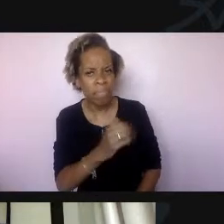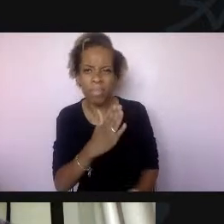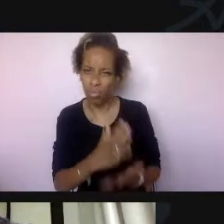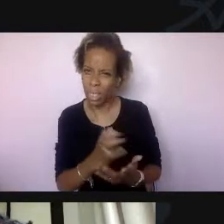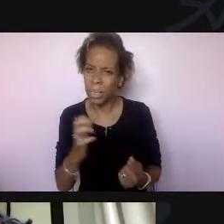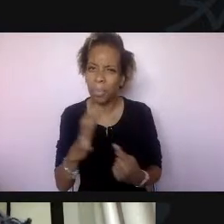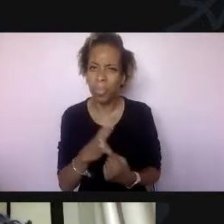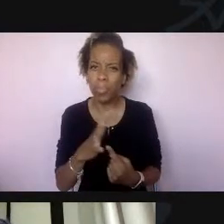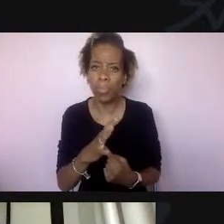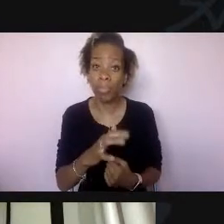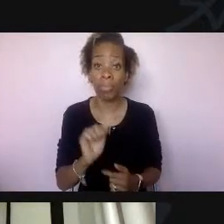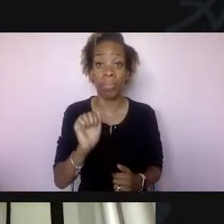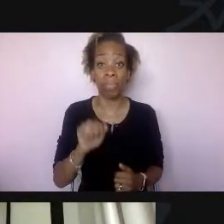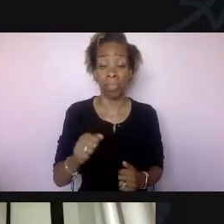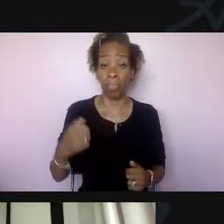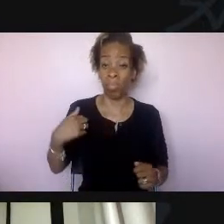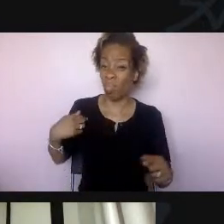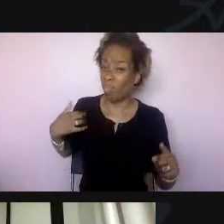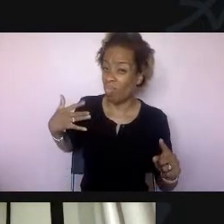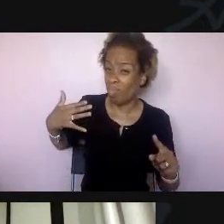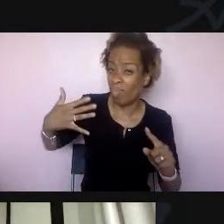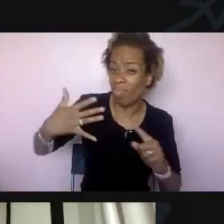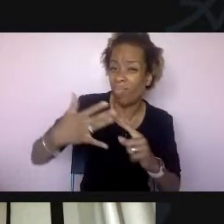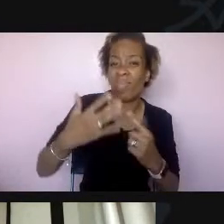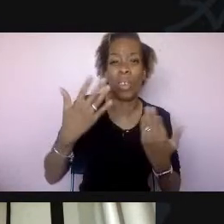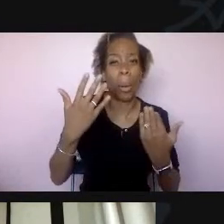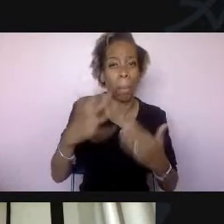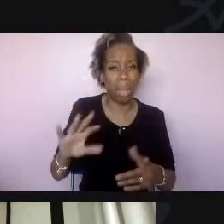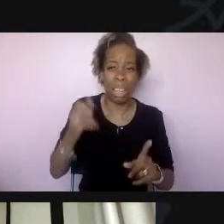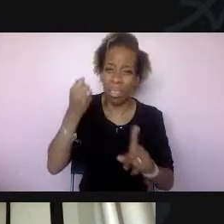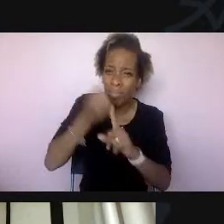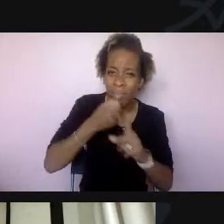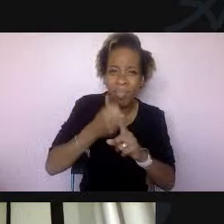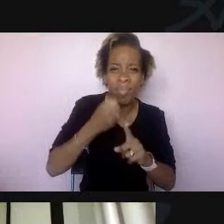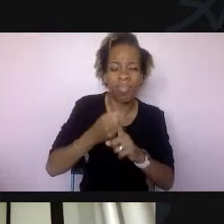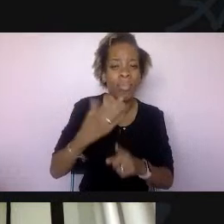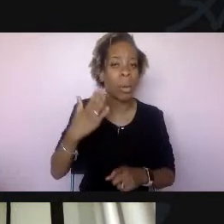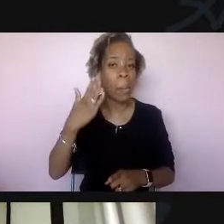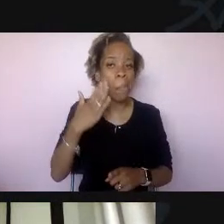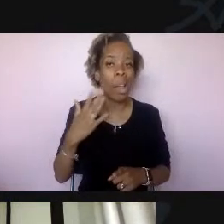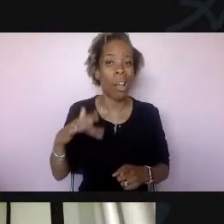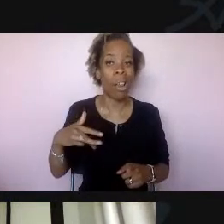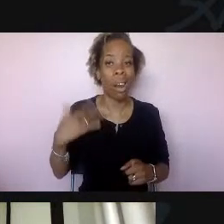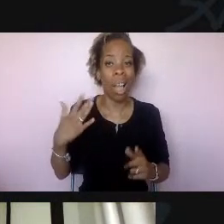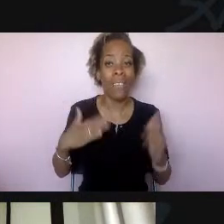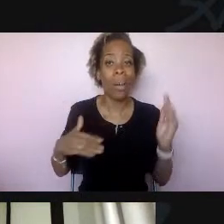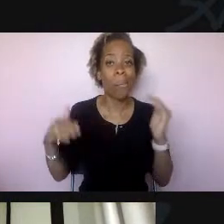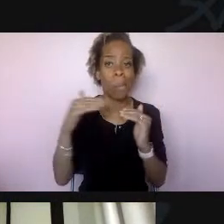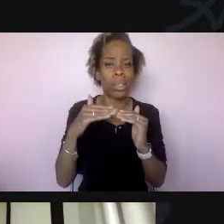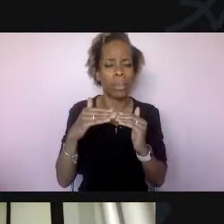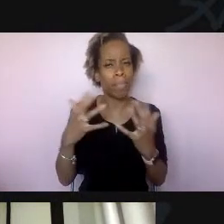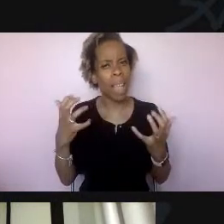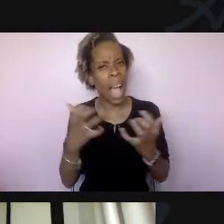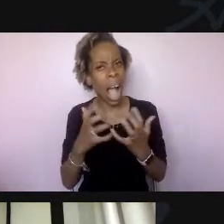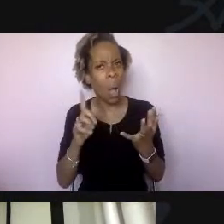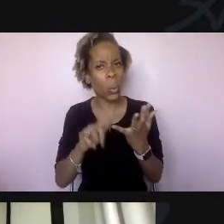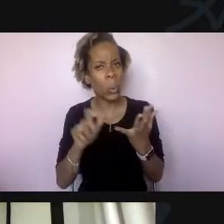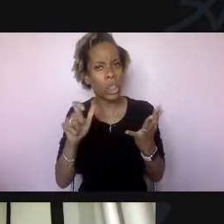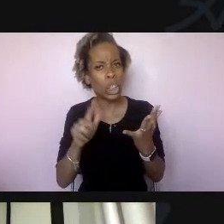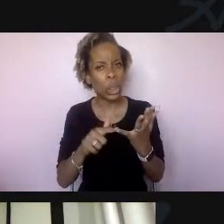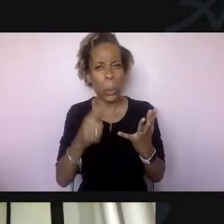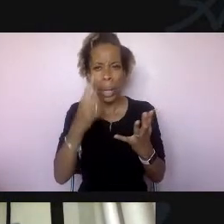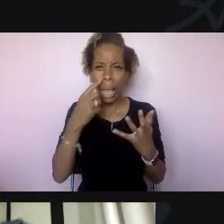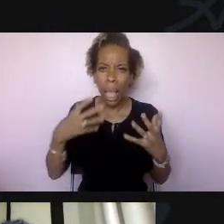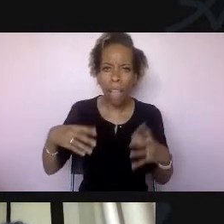Matter, something which I've been involved with for many years. How can UCU be involved with this and support